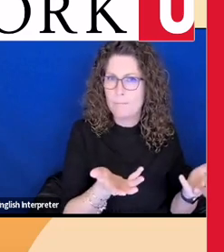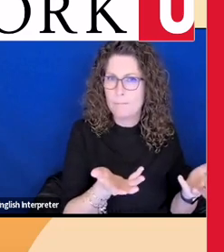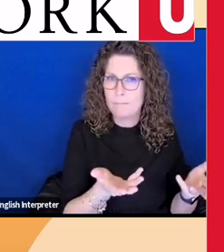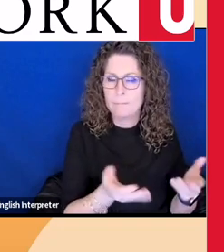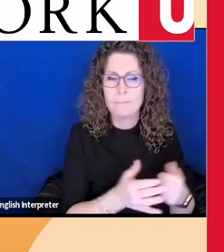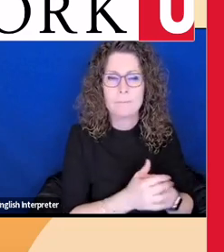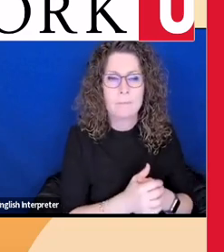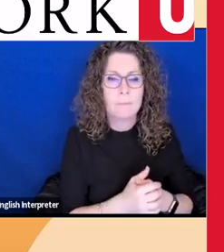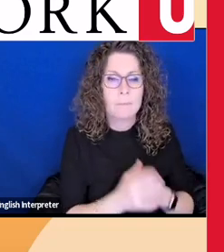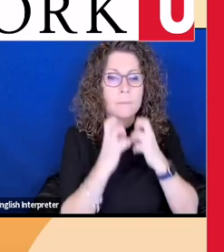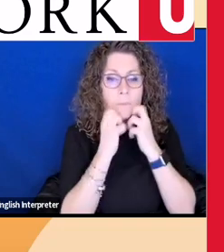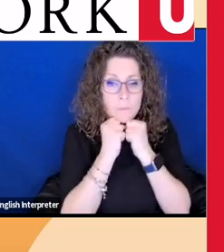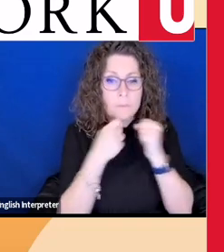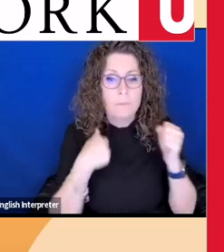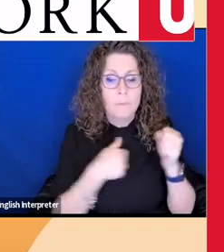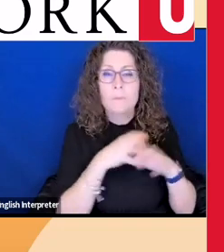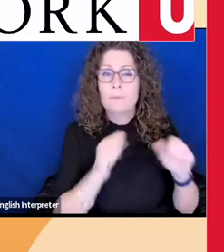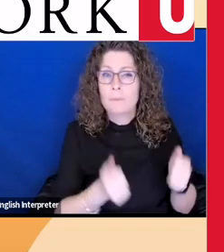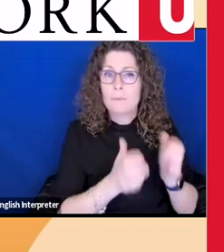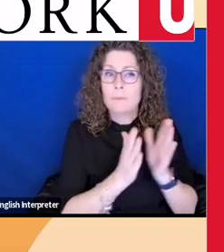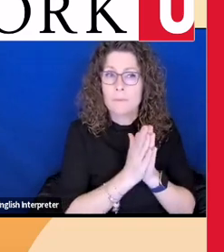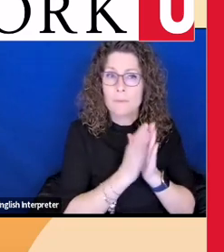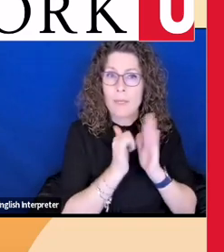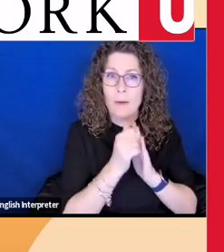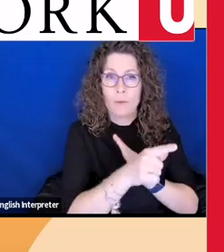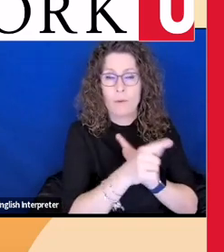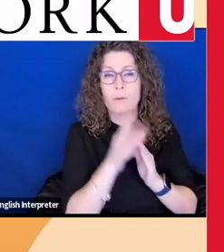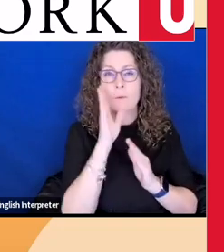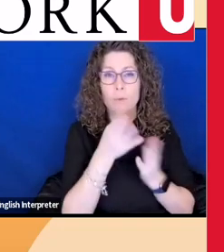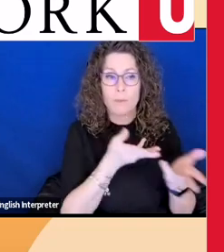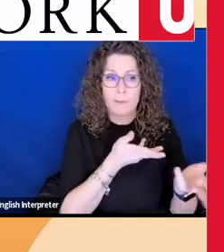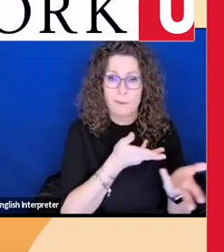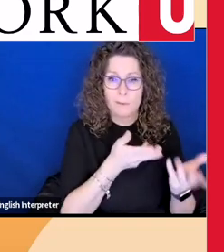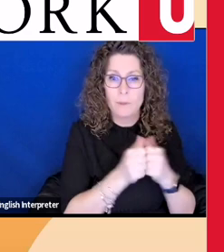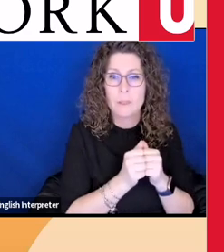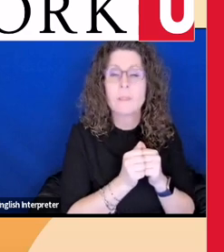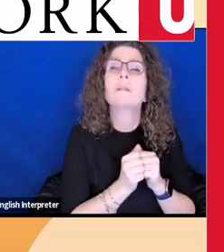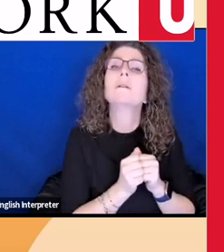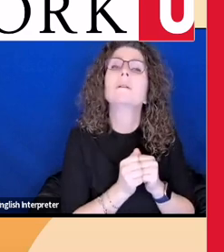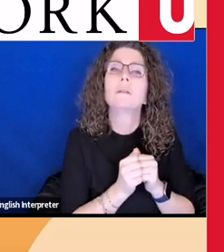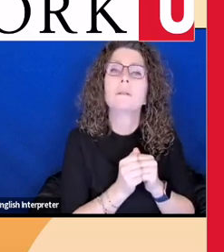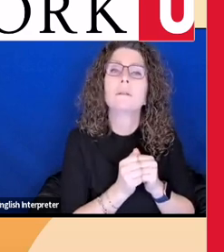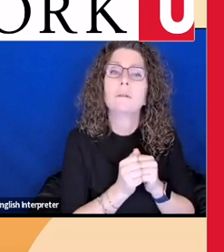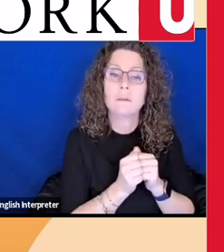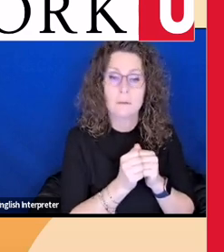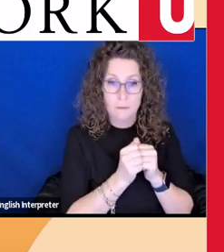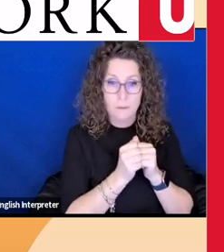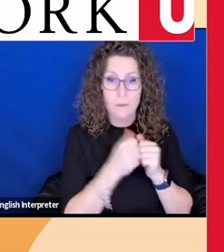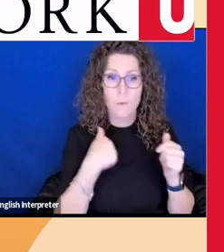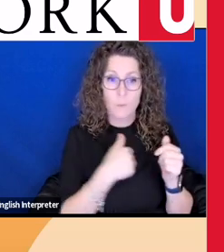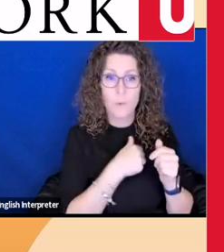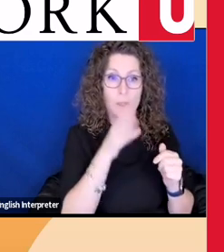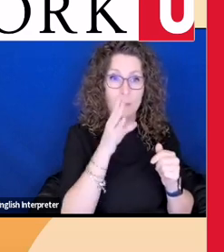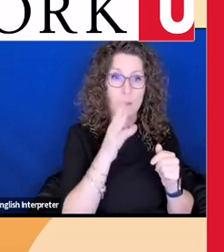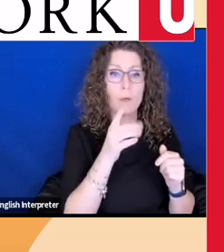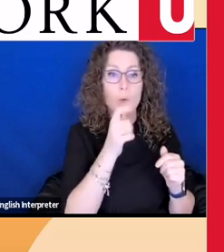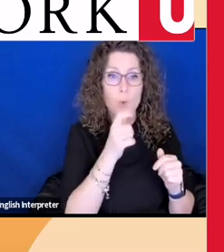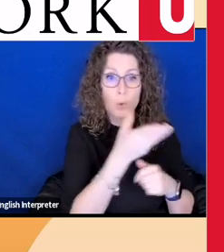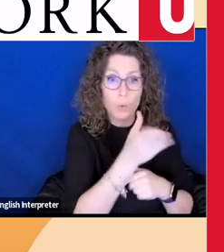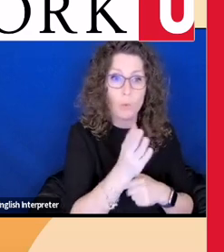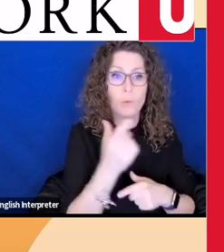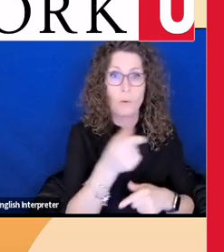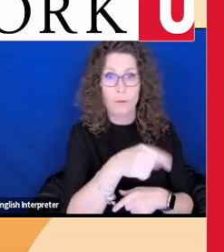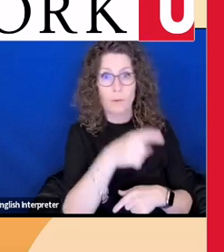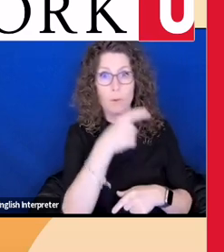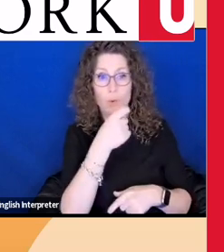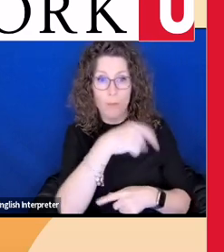Moreover, we can ask how this problem is to be addressed, by who, to what end, and what are we willing to do, and